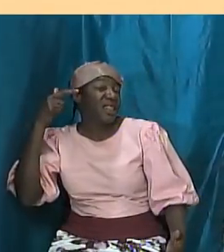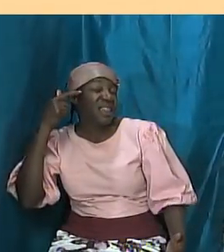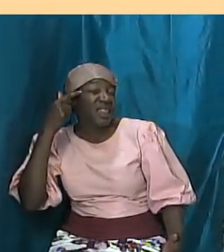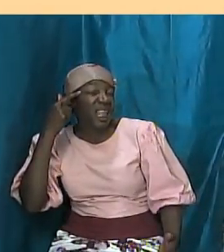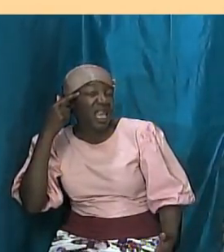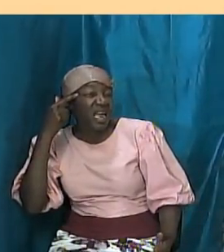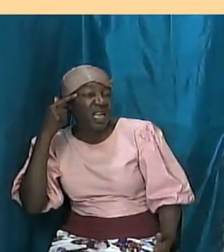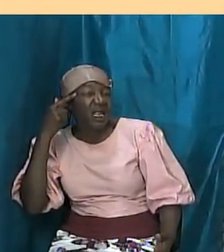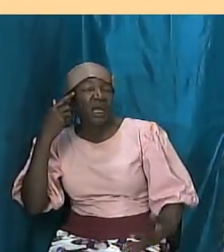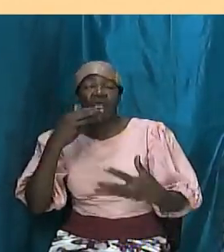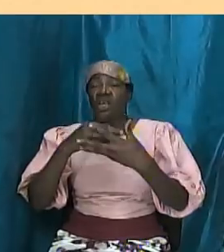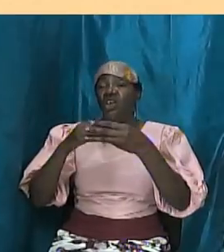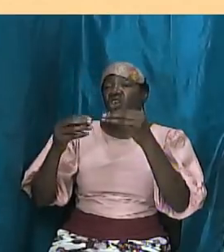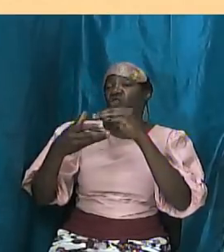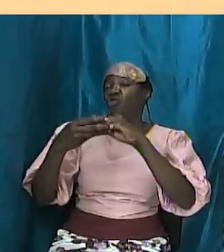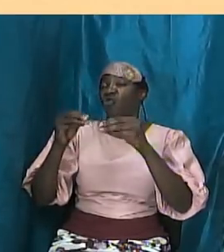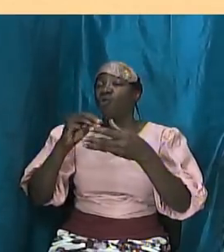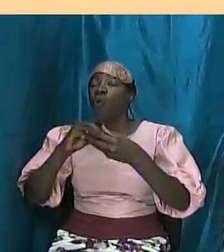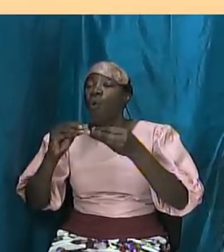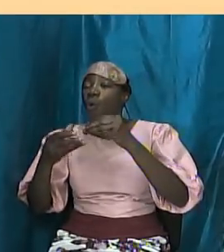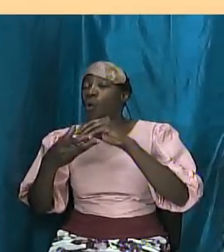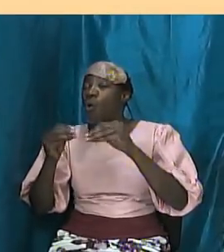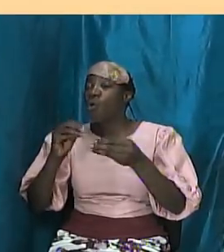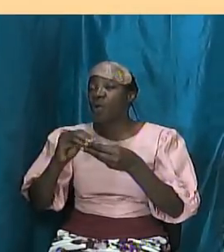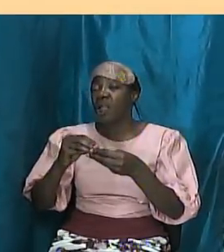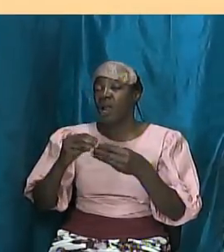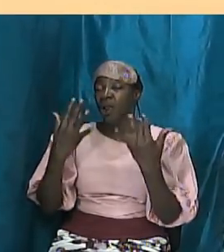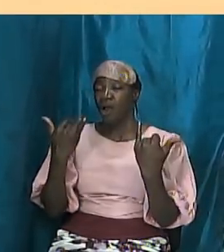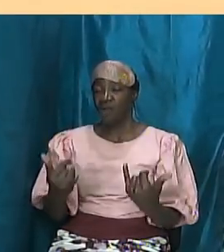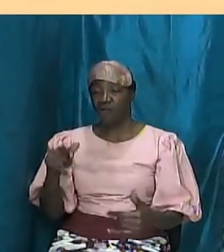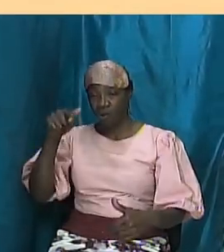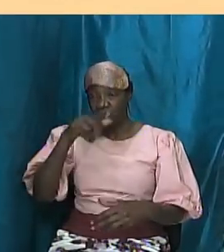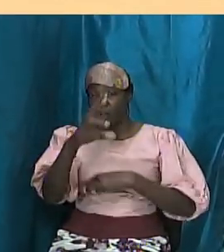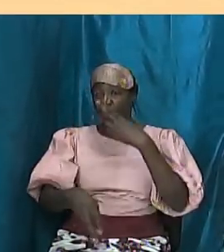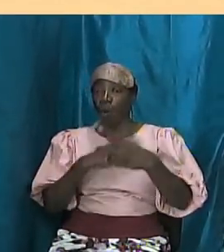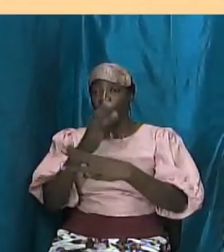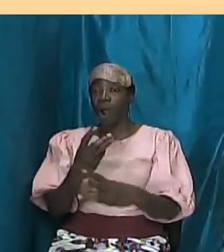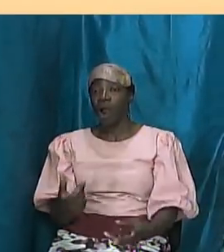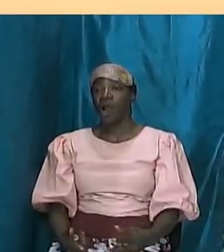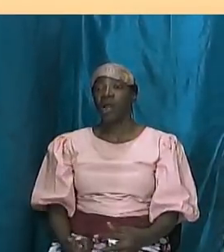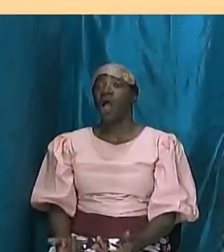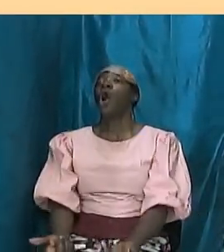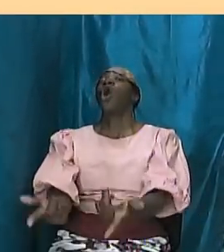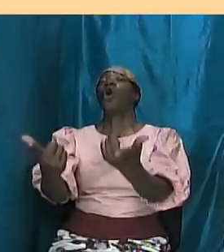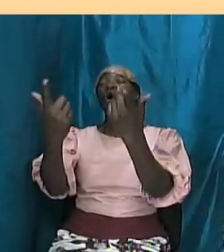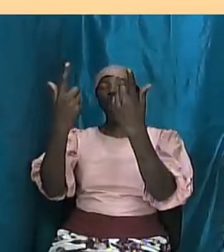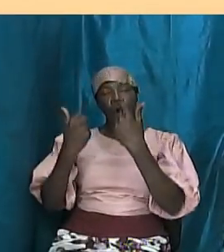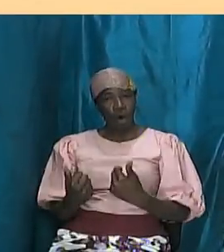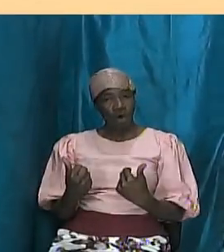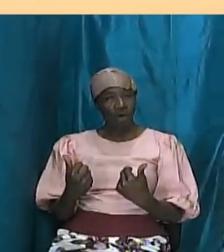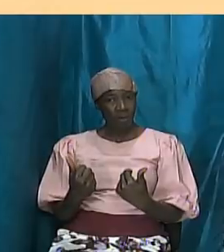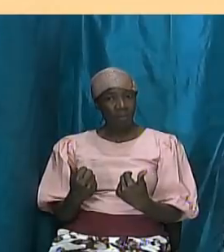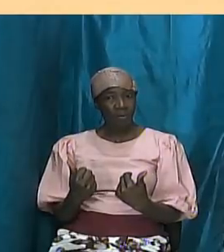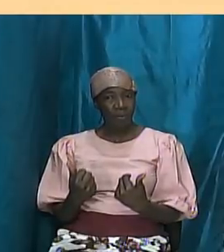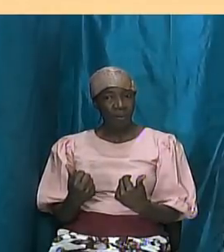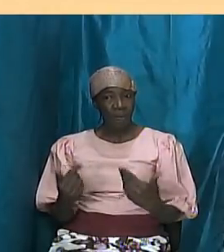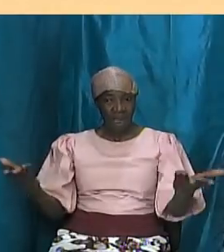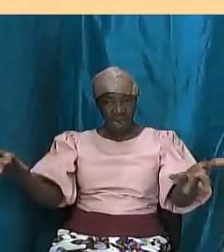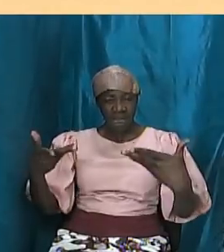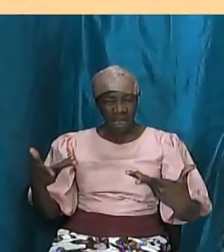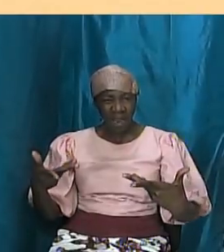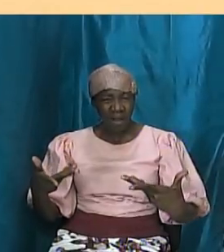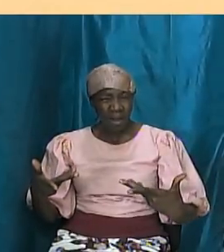or storytelling episodes of how this world came into being. We are pressured to accept